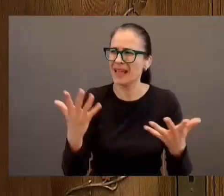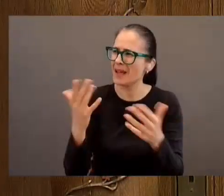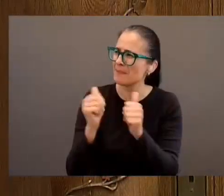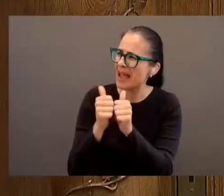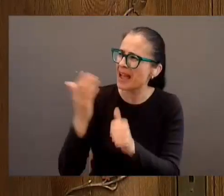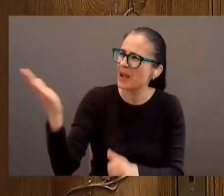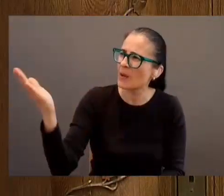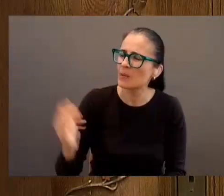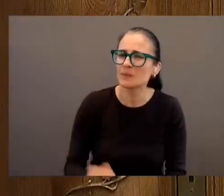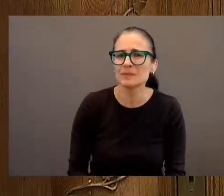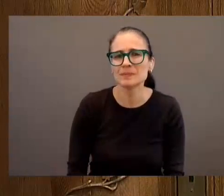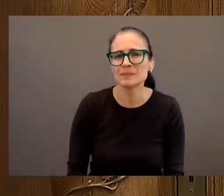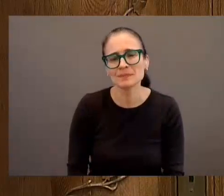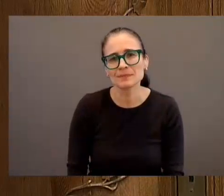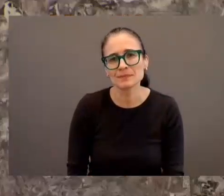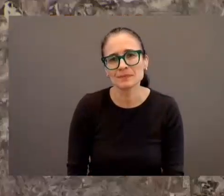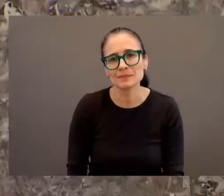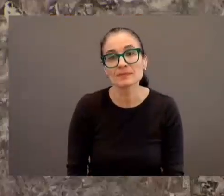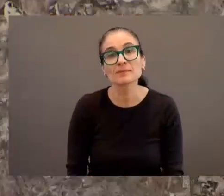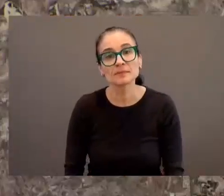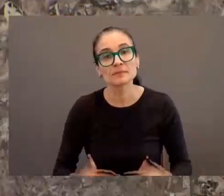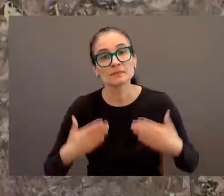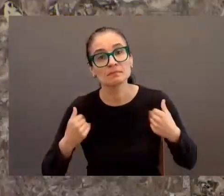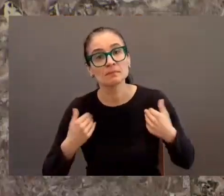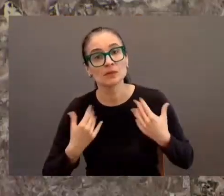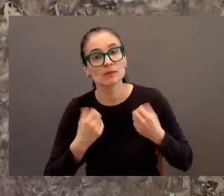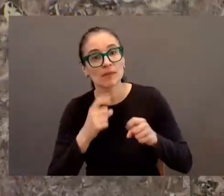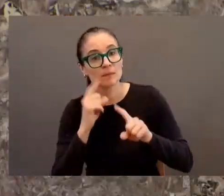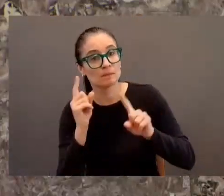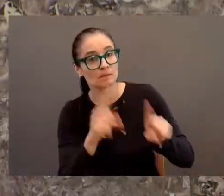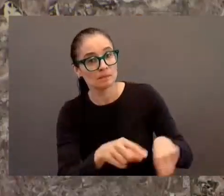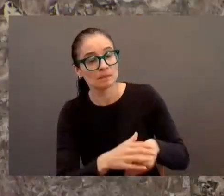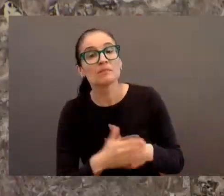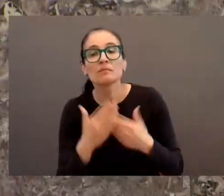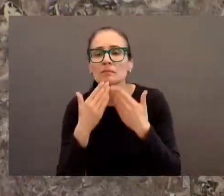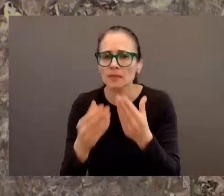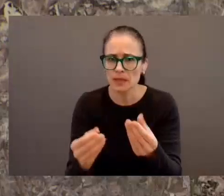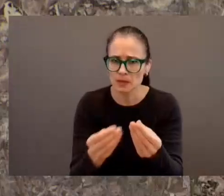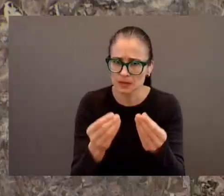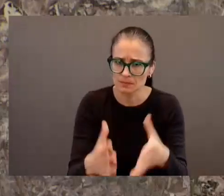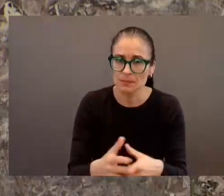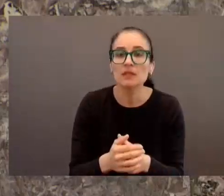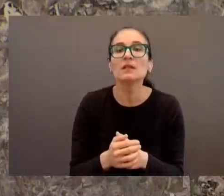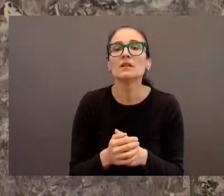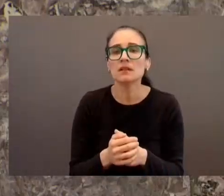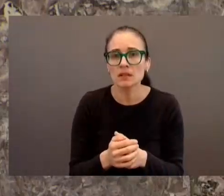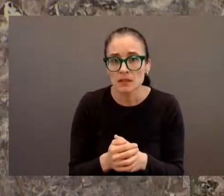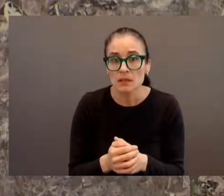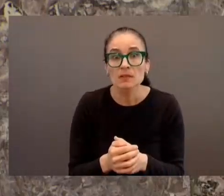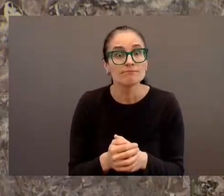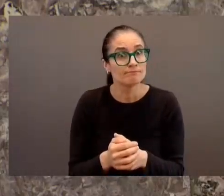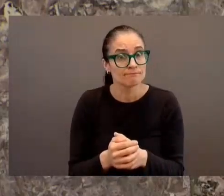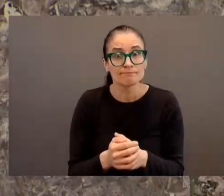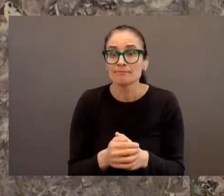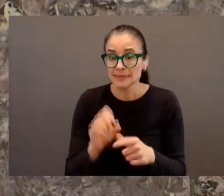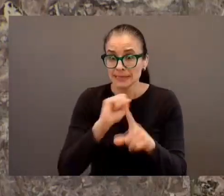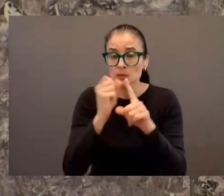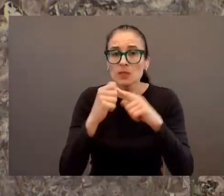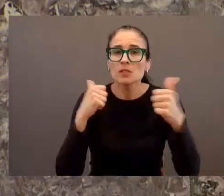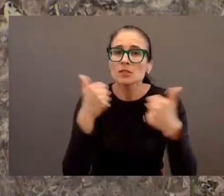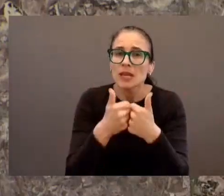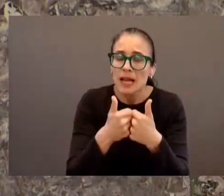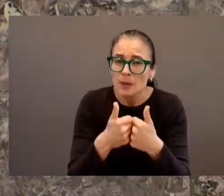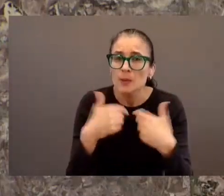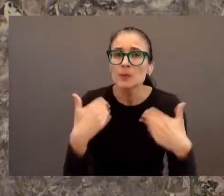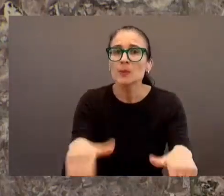Minister of Health. Thank you, Honourable Speaker. It is an incredibly challenging situation to be a pediatrician at Kelowna General Hospital